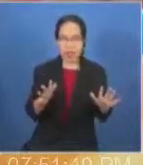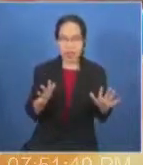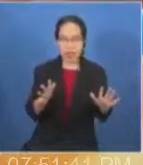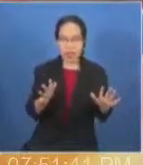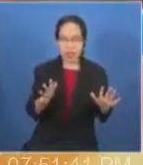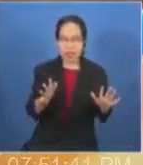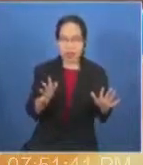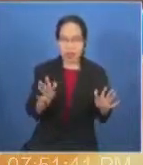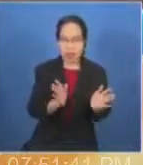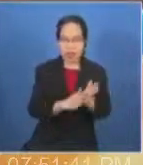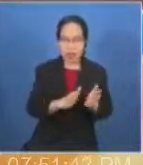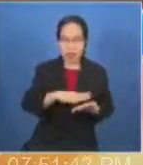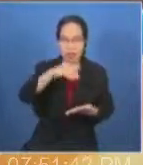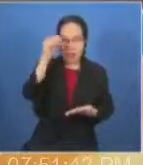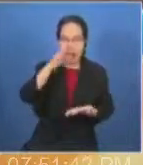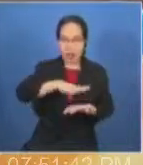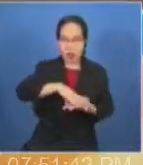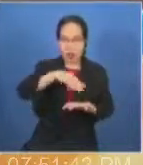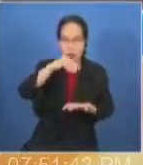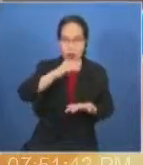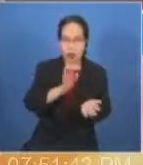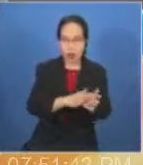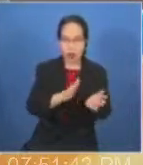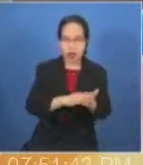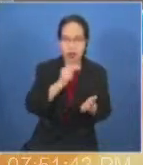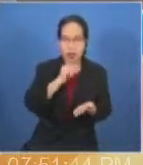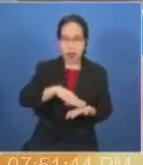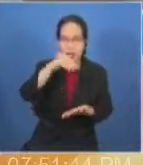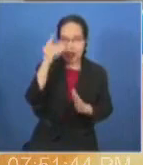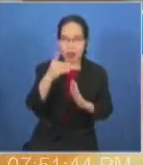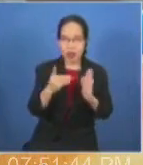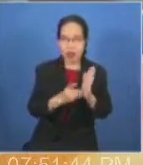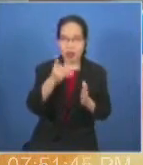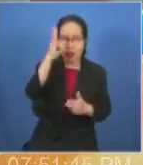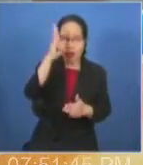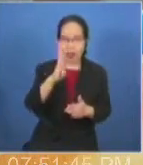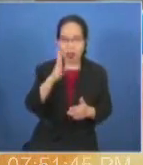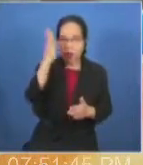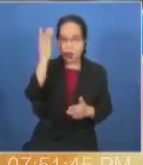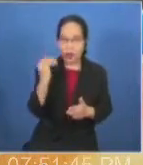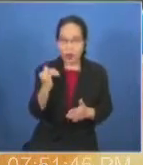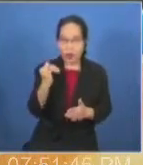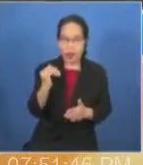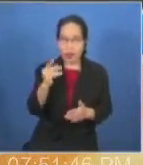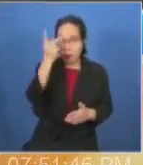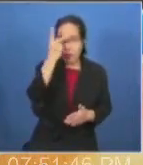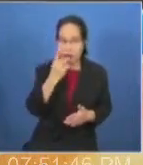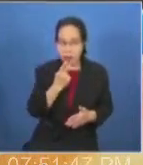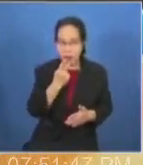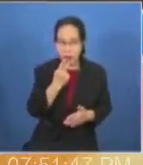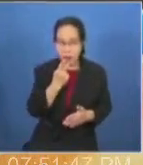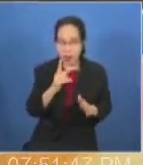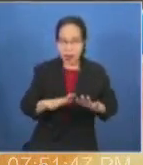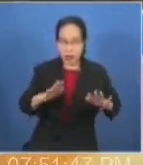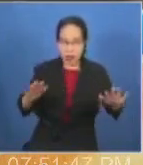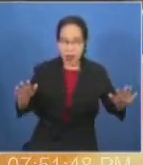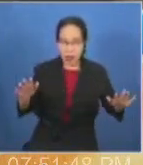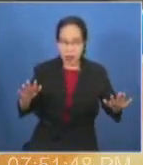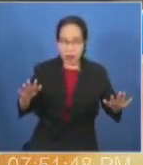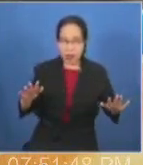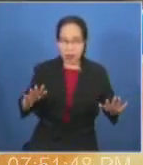he's going to do unpleasant things. He may have learned from school, but he did not learn the doctrines of God.